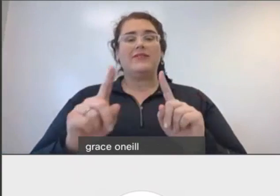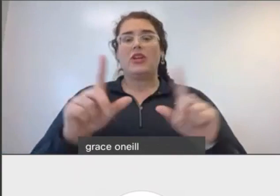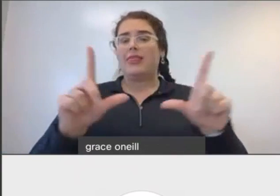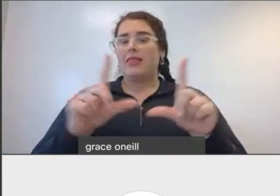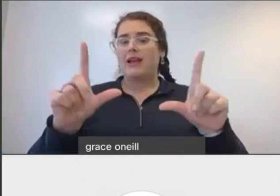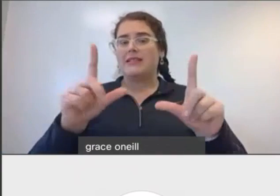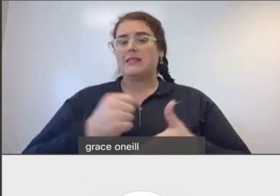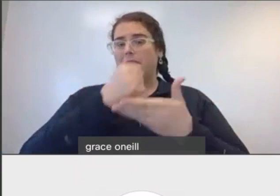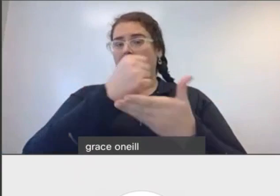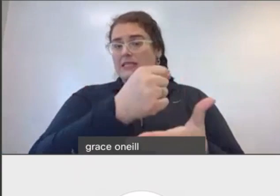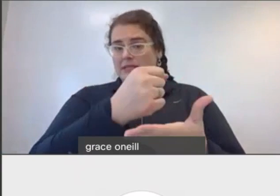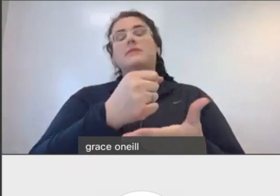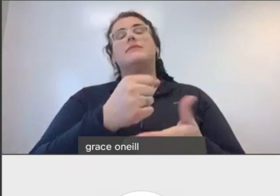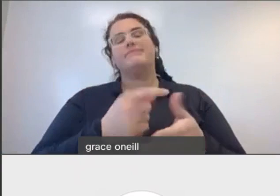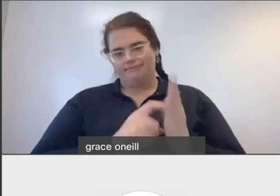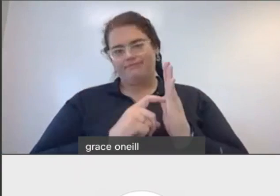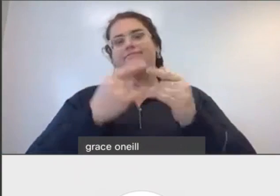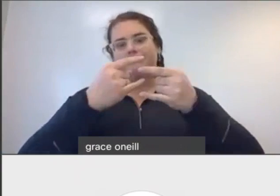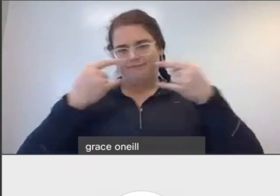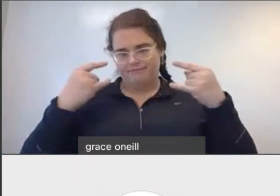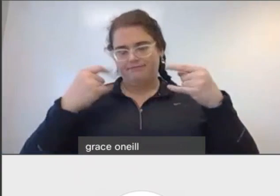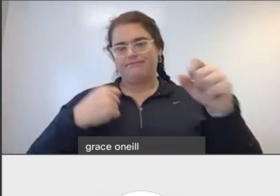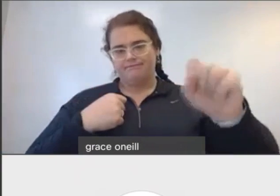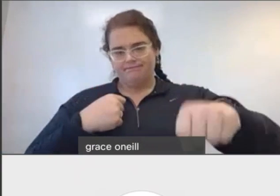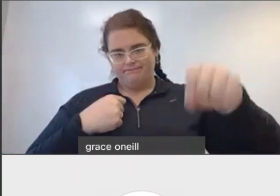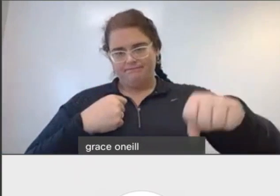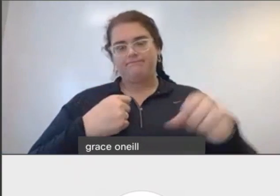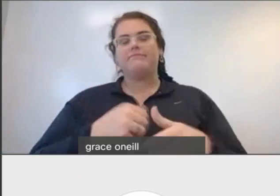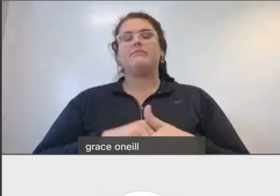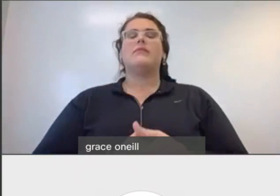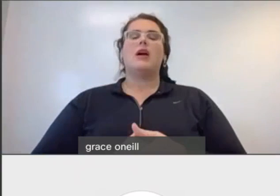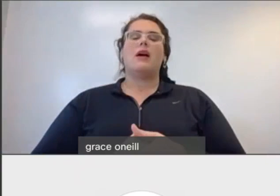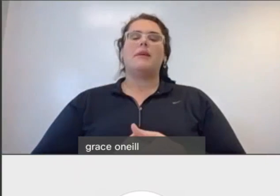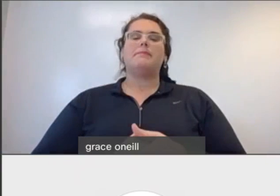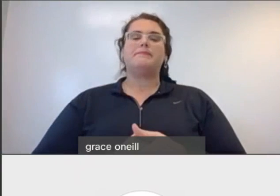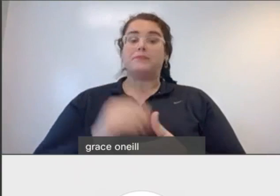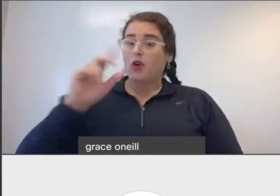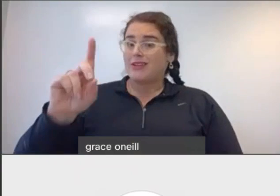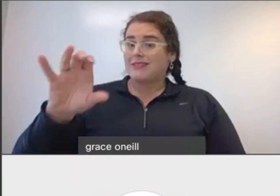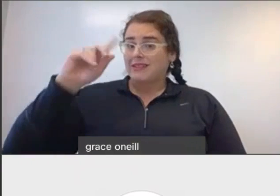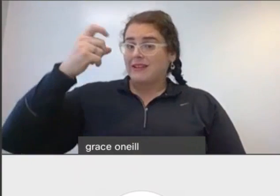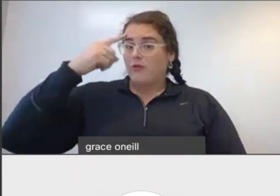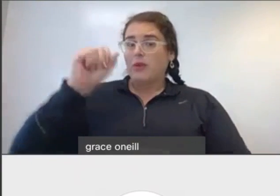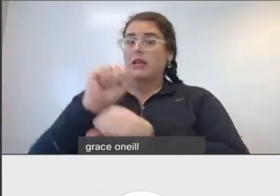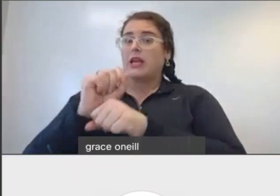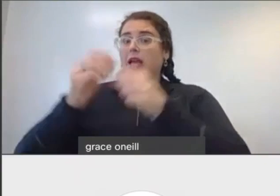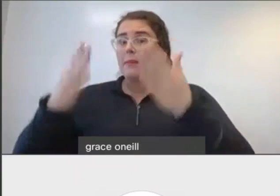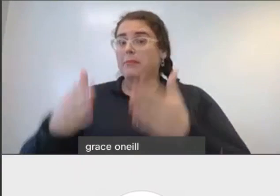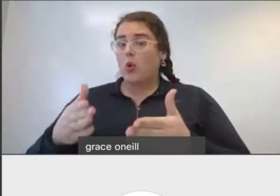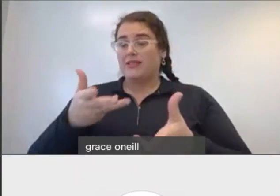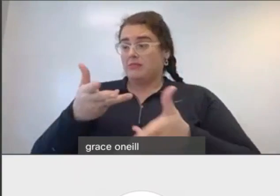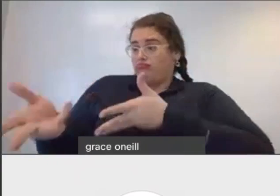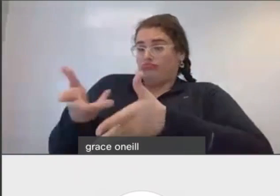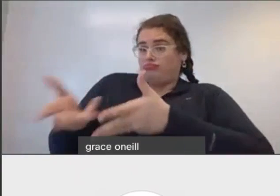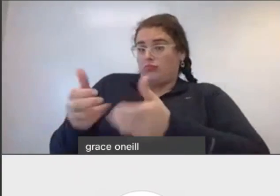placements. Masks are still required for district government employees interacting with